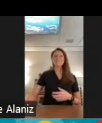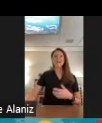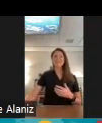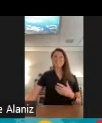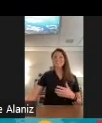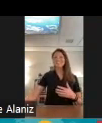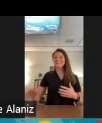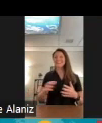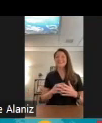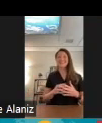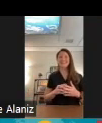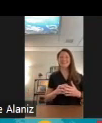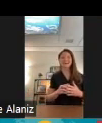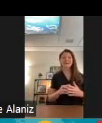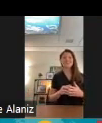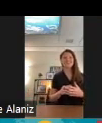Okay, so that is